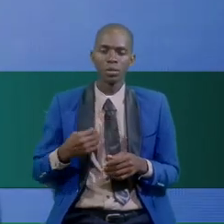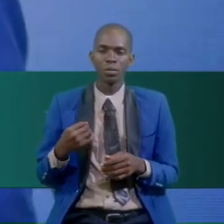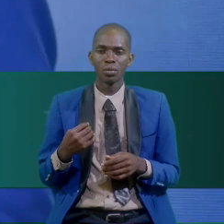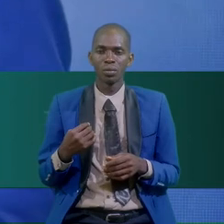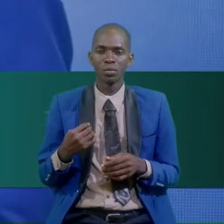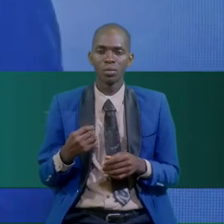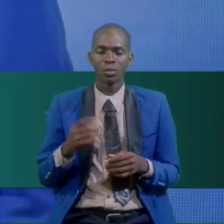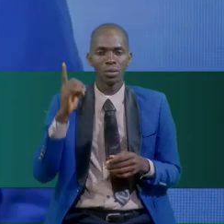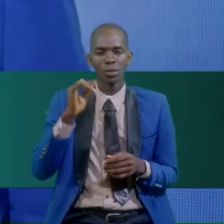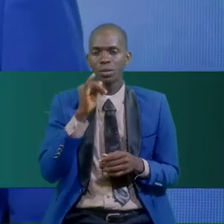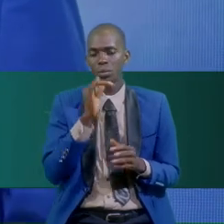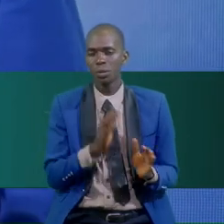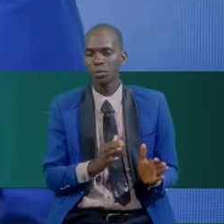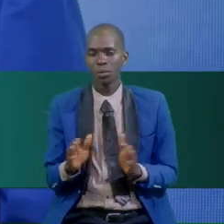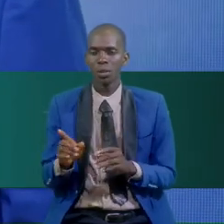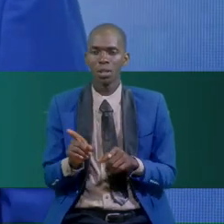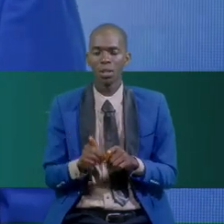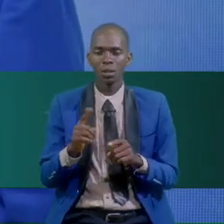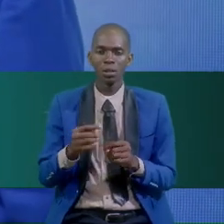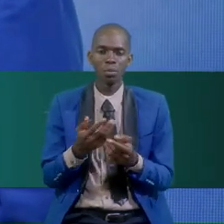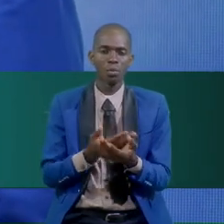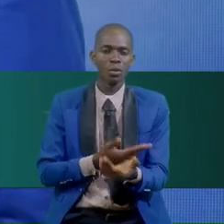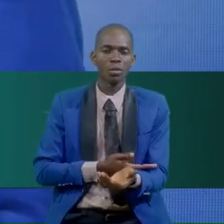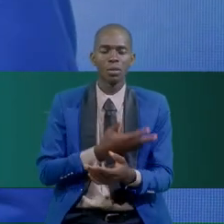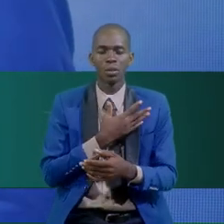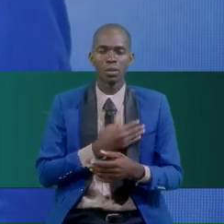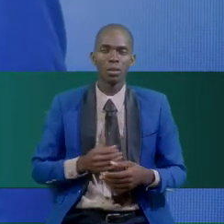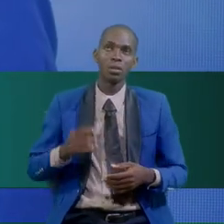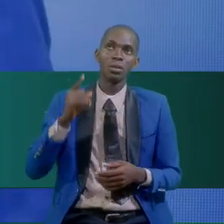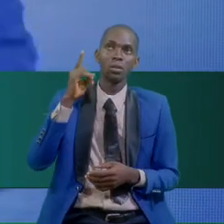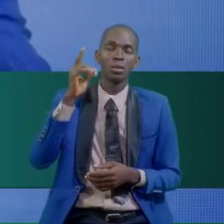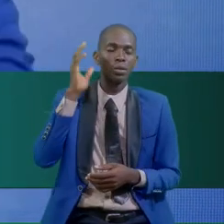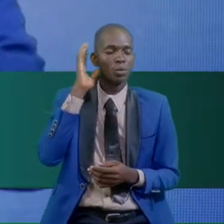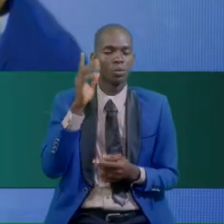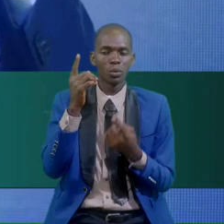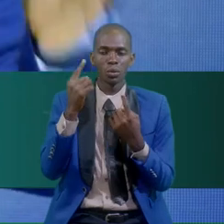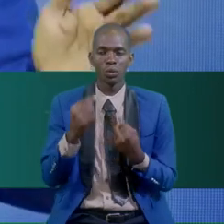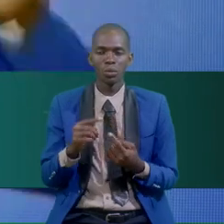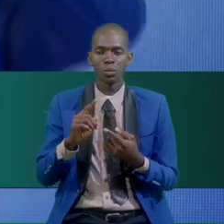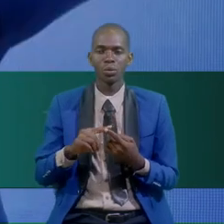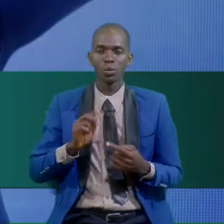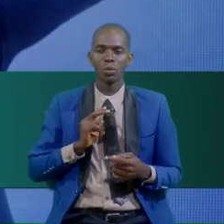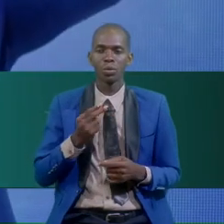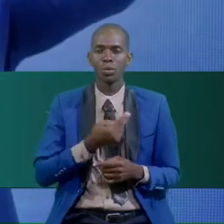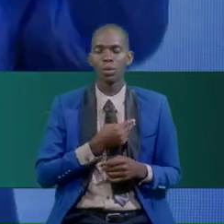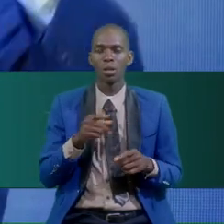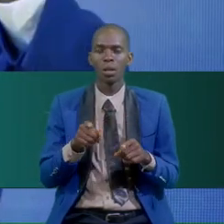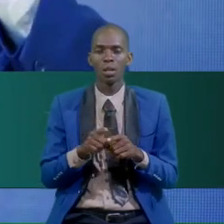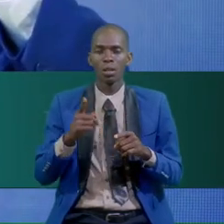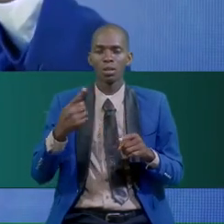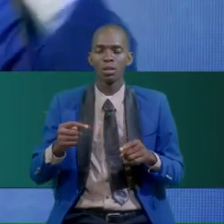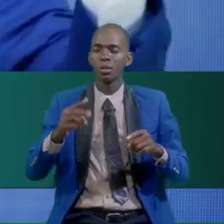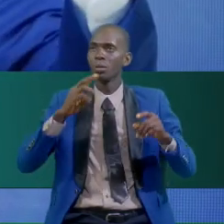the morning, and he shall come unto us as the rain. He